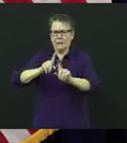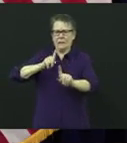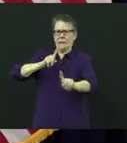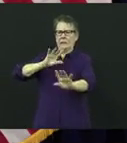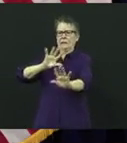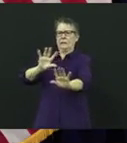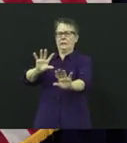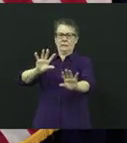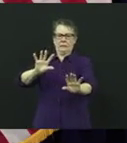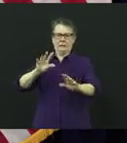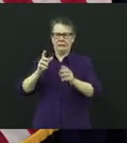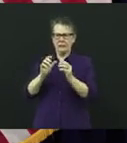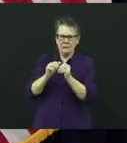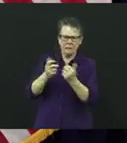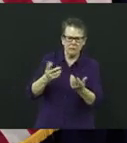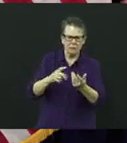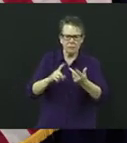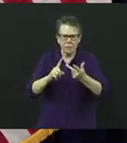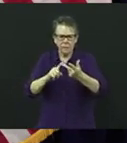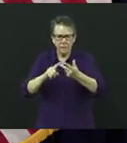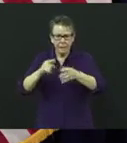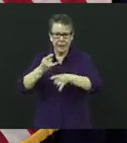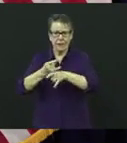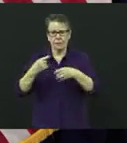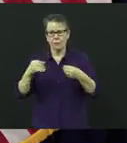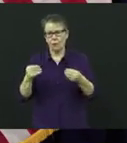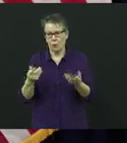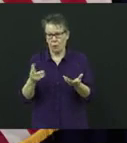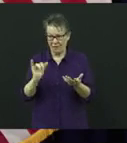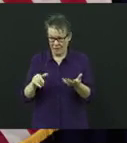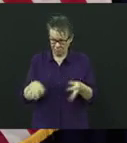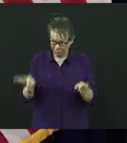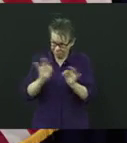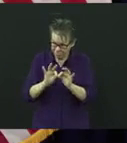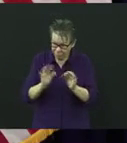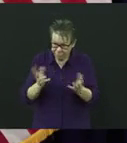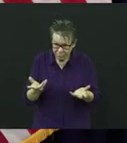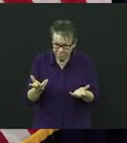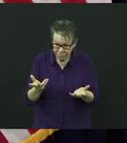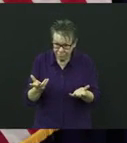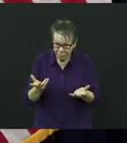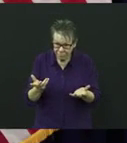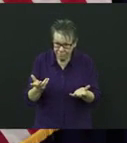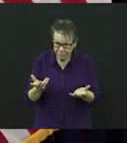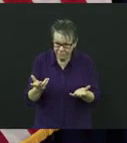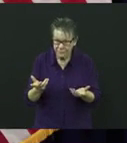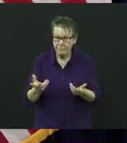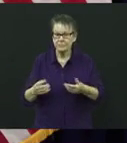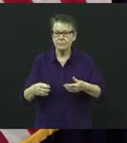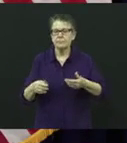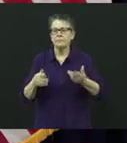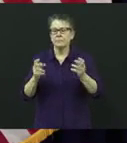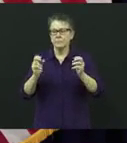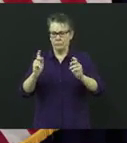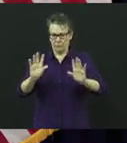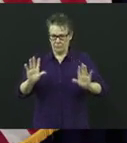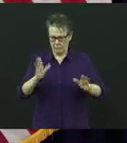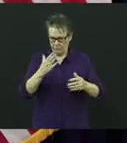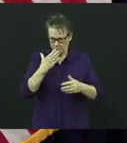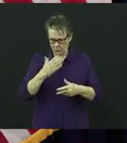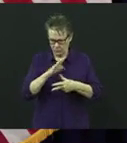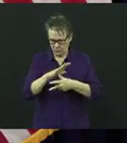So I'll give some general comments and ask my colleagues to come in here. Thank you for that. I appreciate everyone bunching your